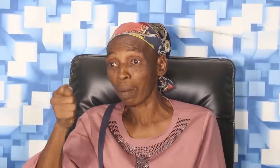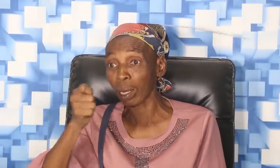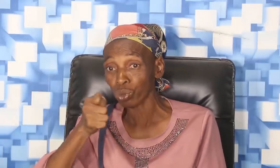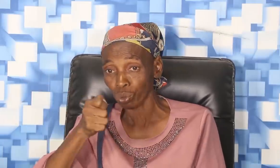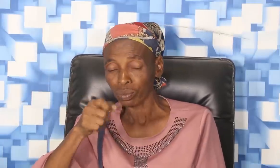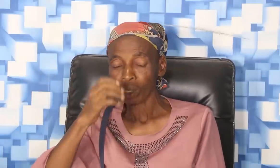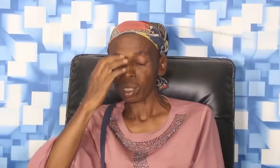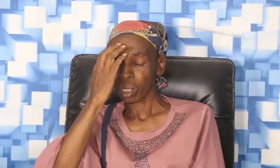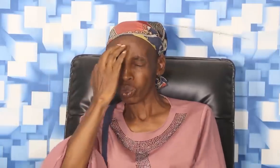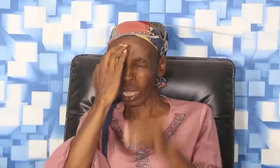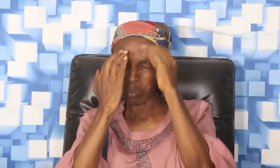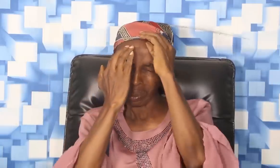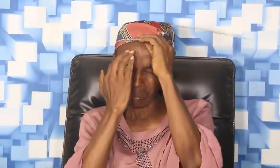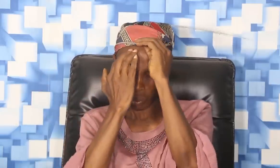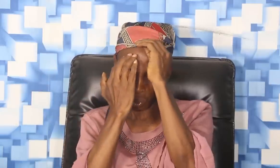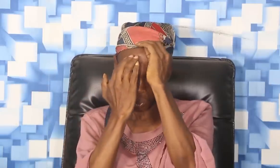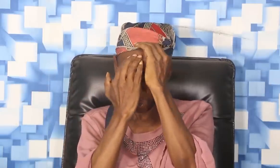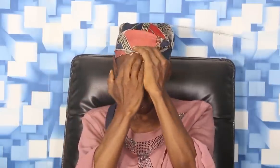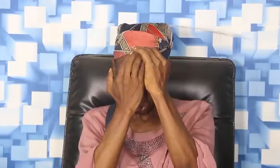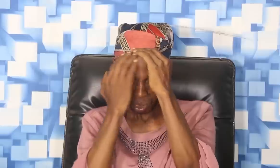gave us, a mantle. So I put